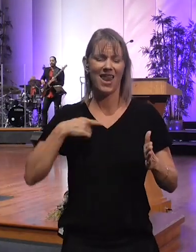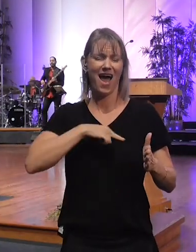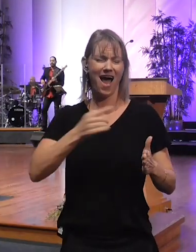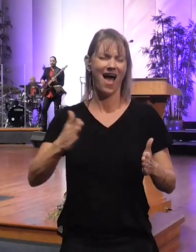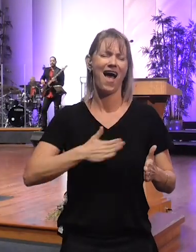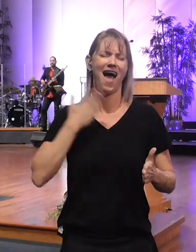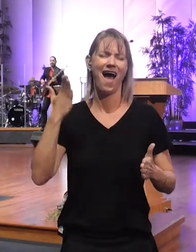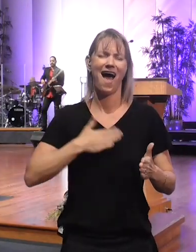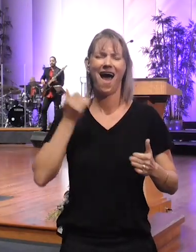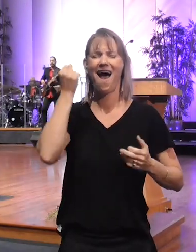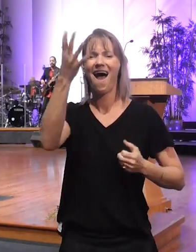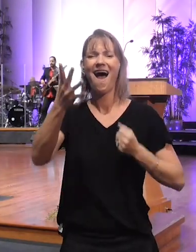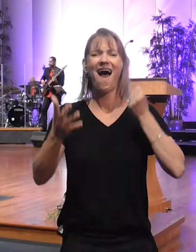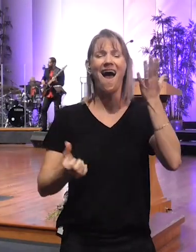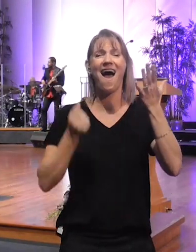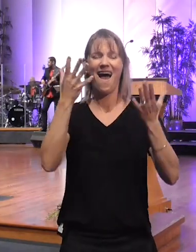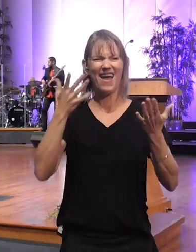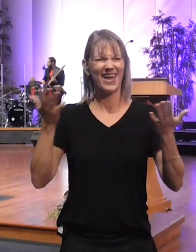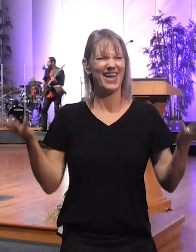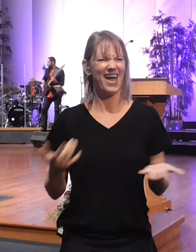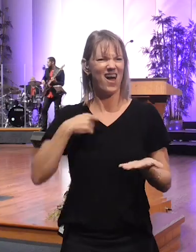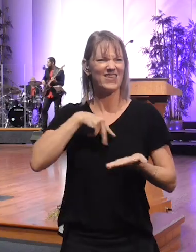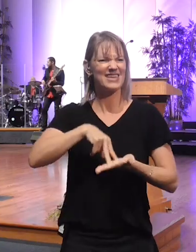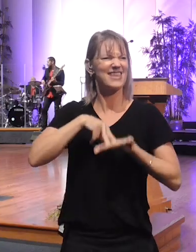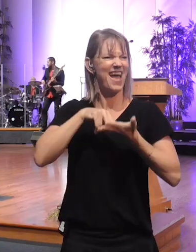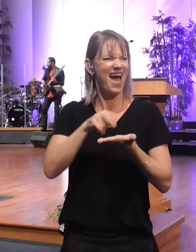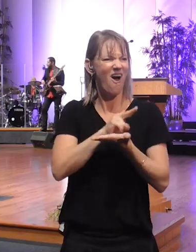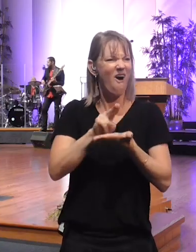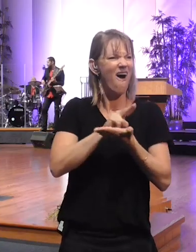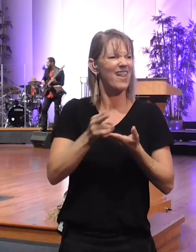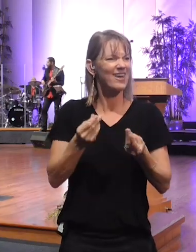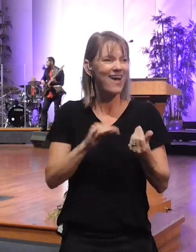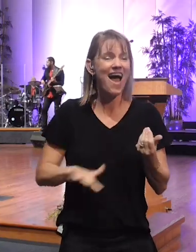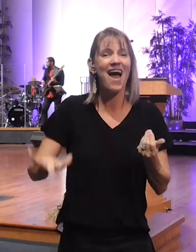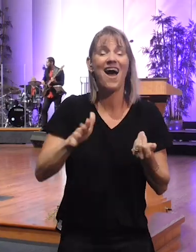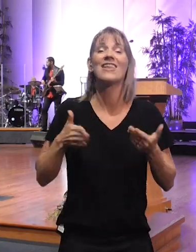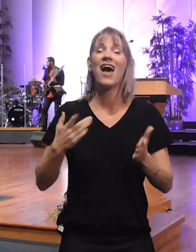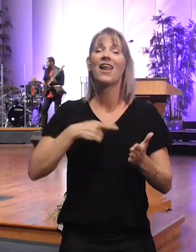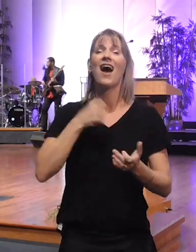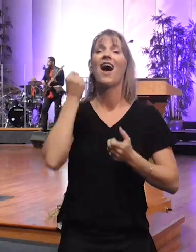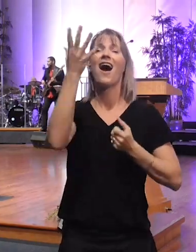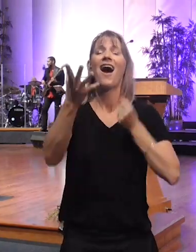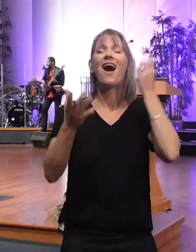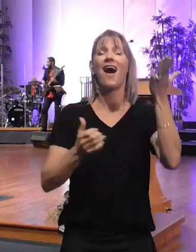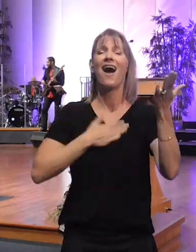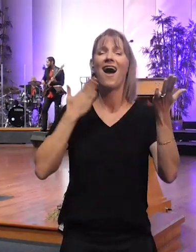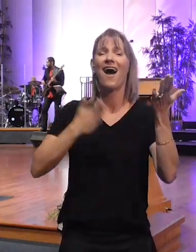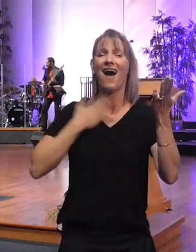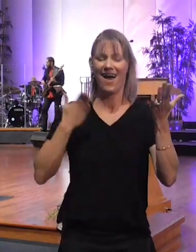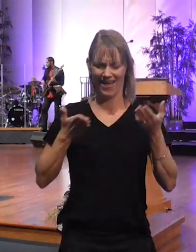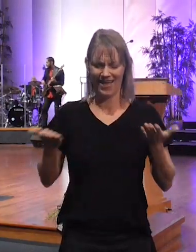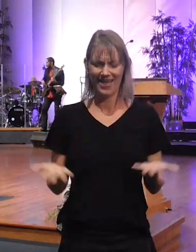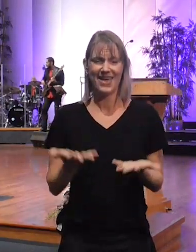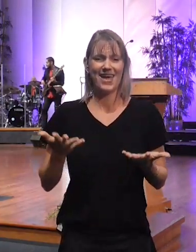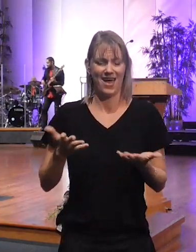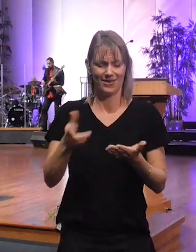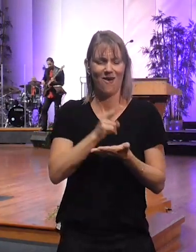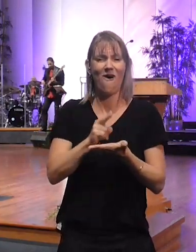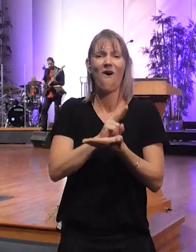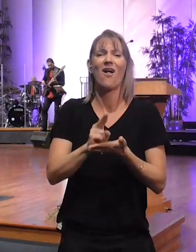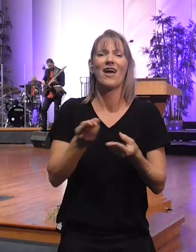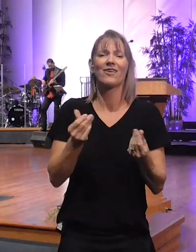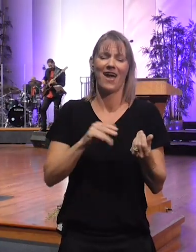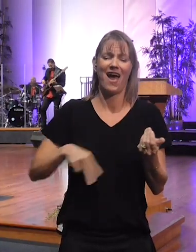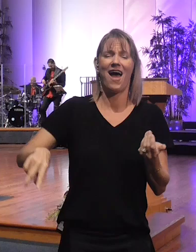Let us make a joyful sound. Here we stand on holy ground. Let us make a joyful sound. Here we stand on